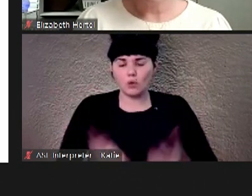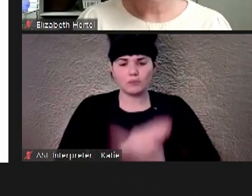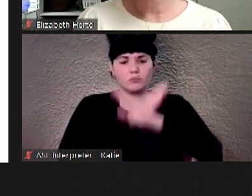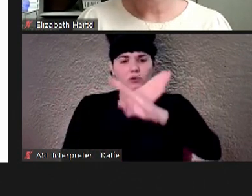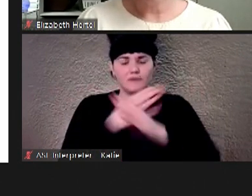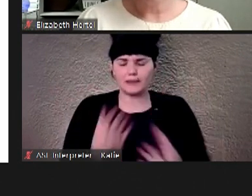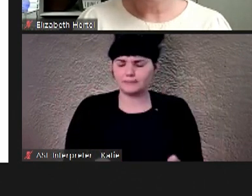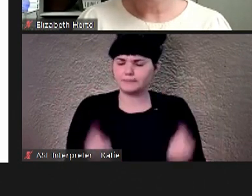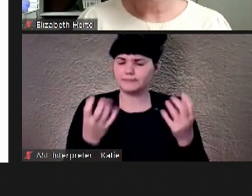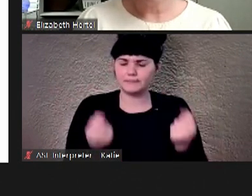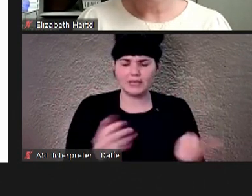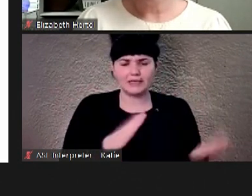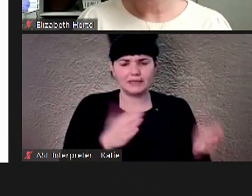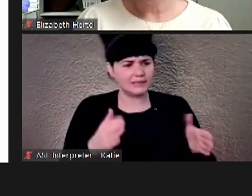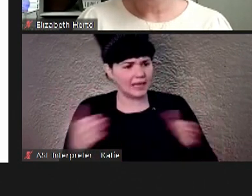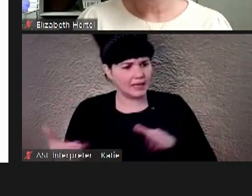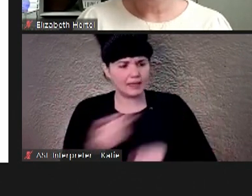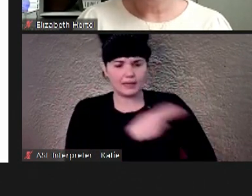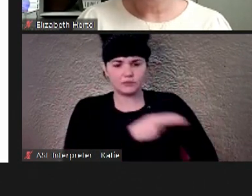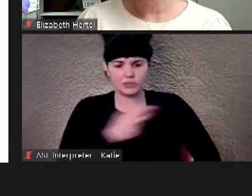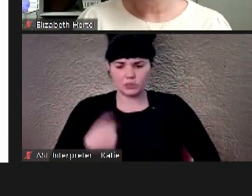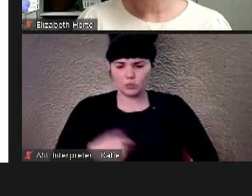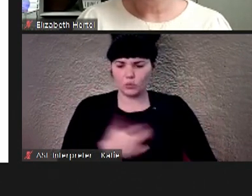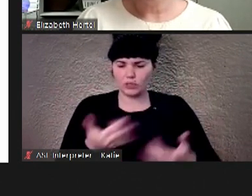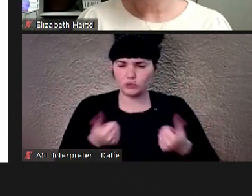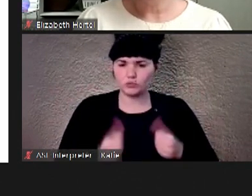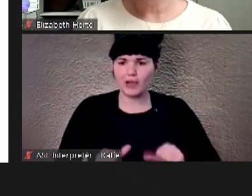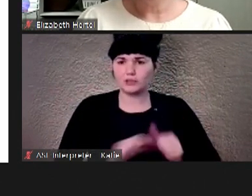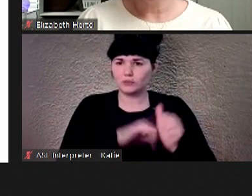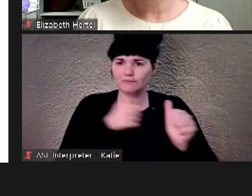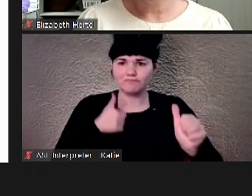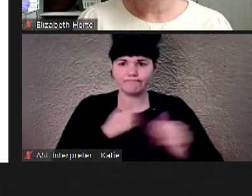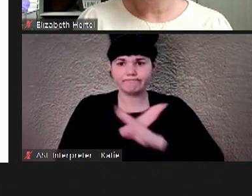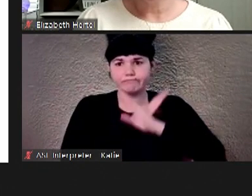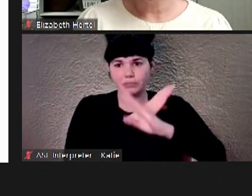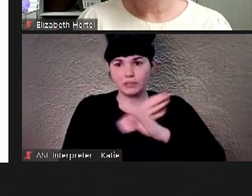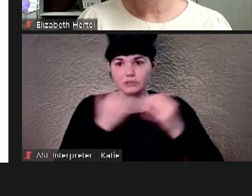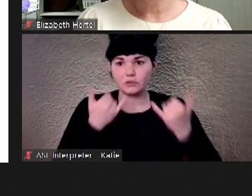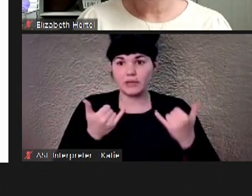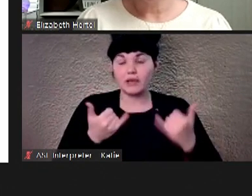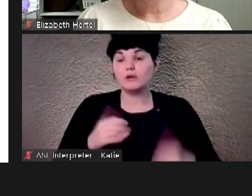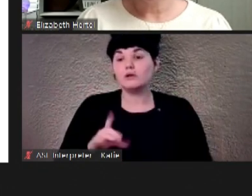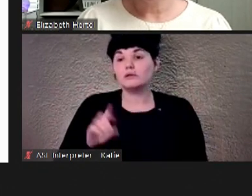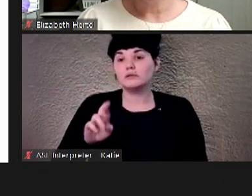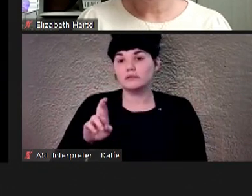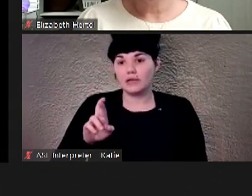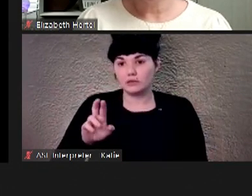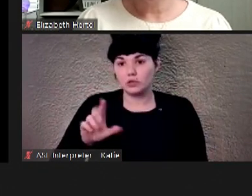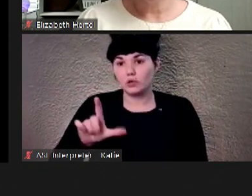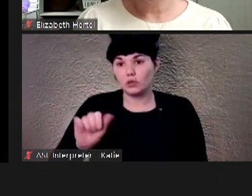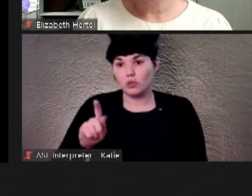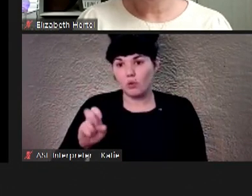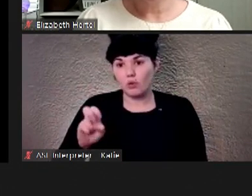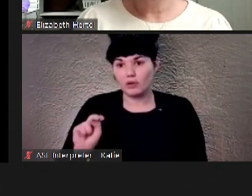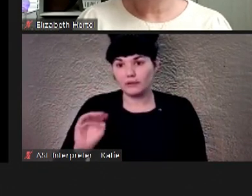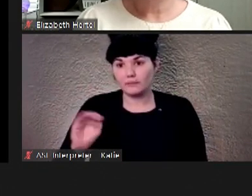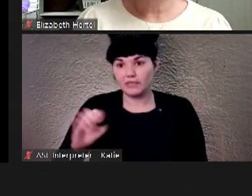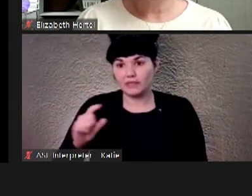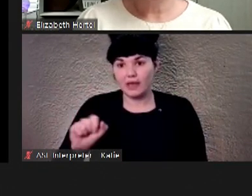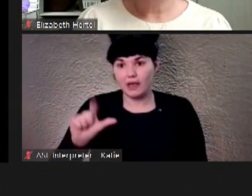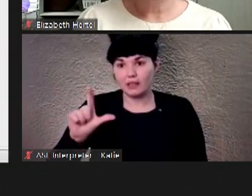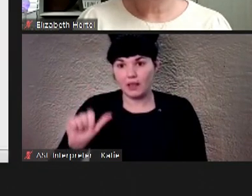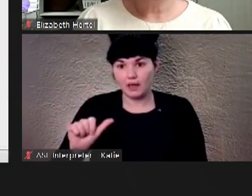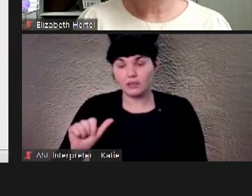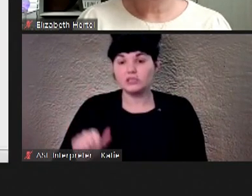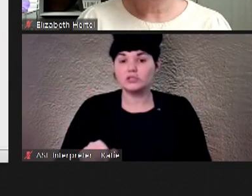With that, I'm going to hand over to Dr. Lauren Yagella, who is a pediatric critical care specialist from